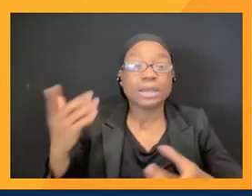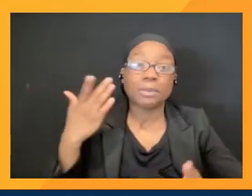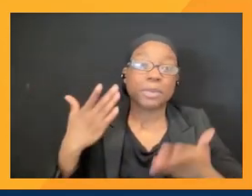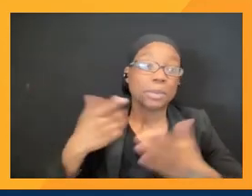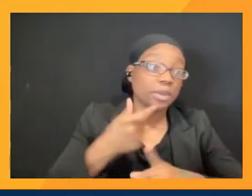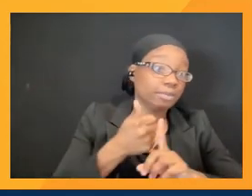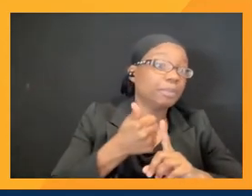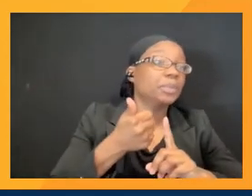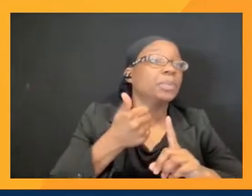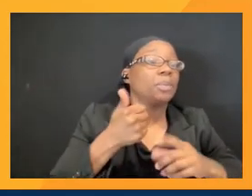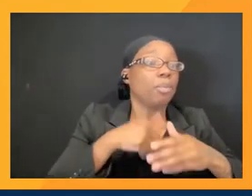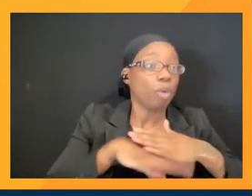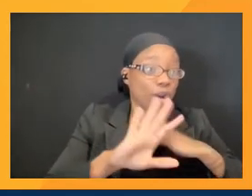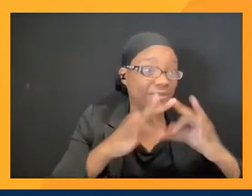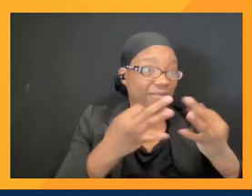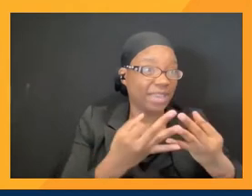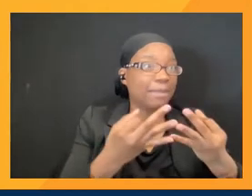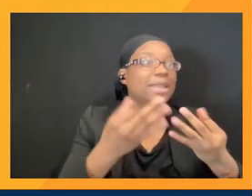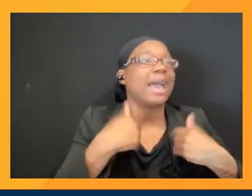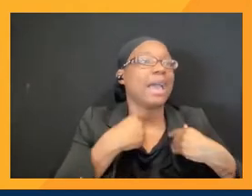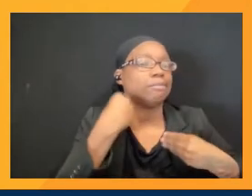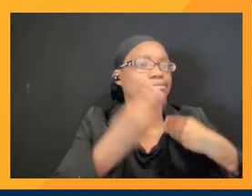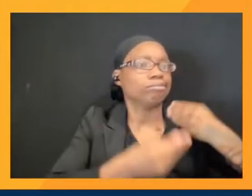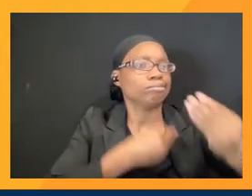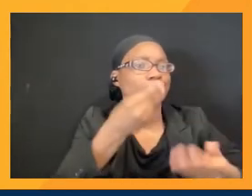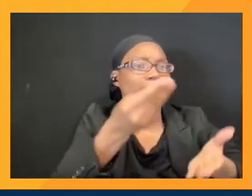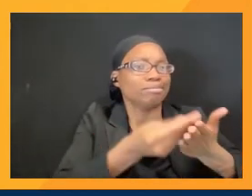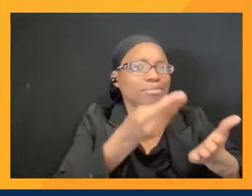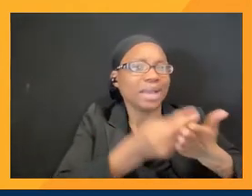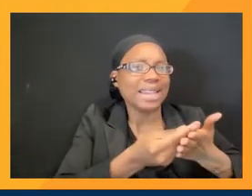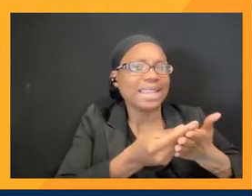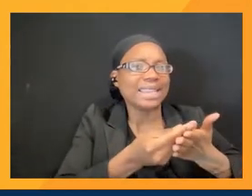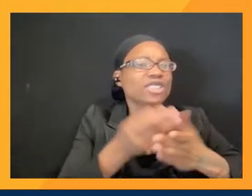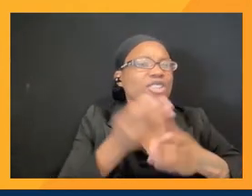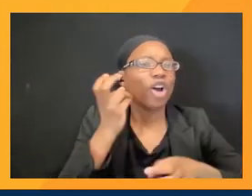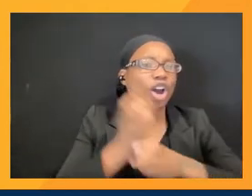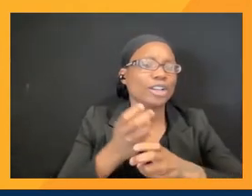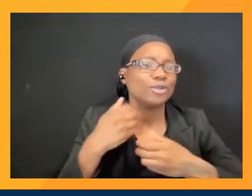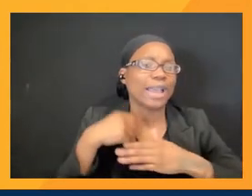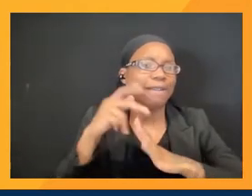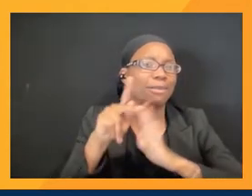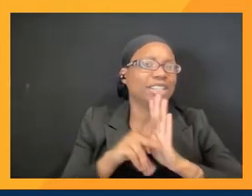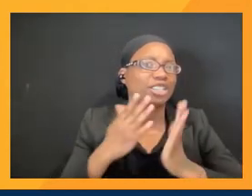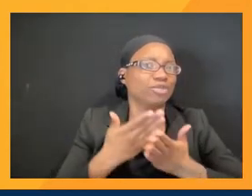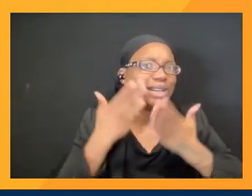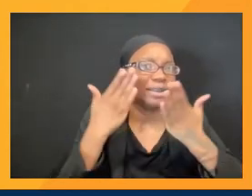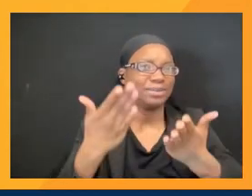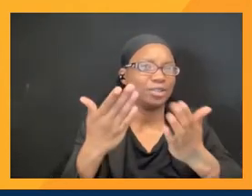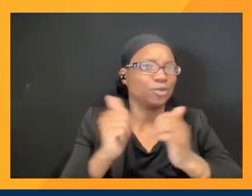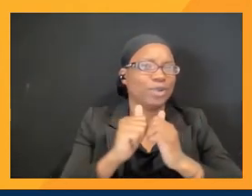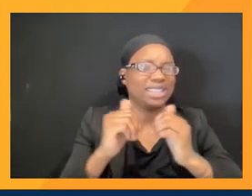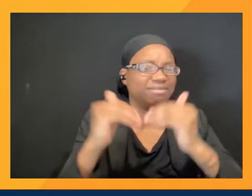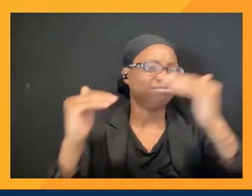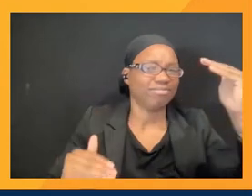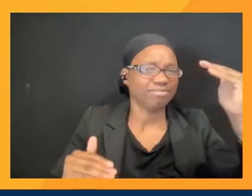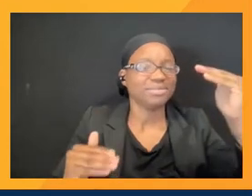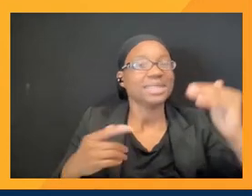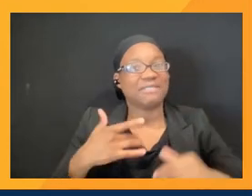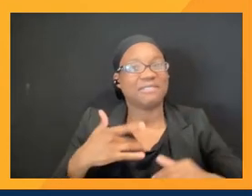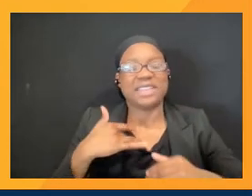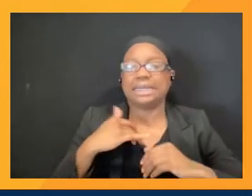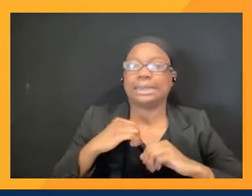try to do. And I don't know that it was obvious that you could push that much money at families